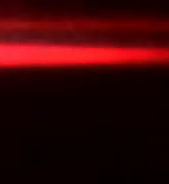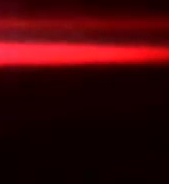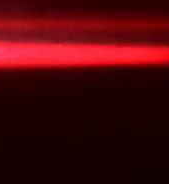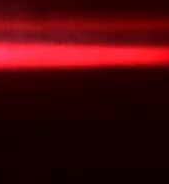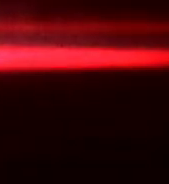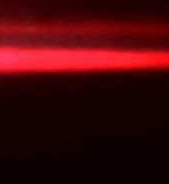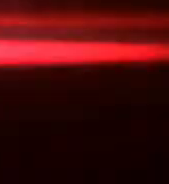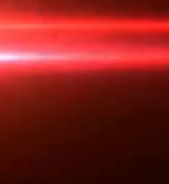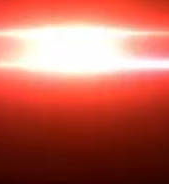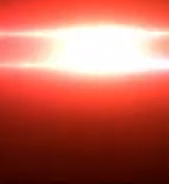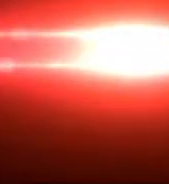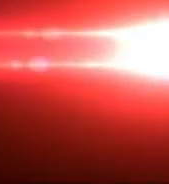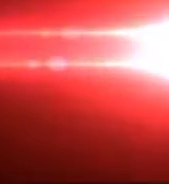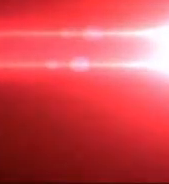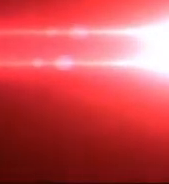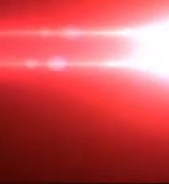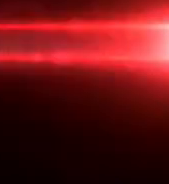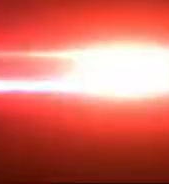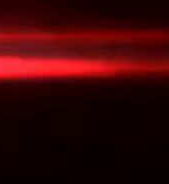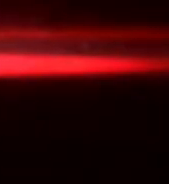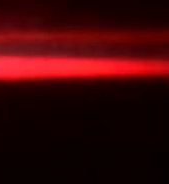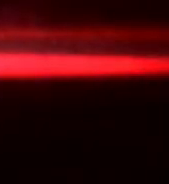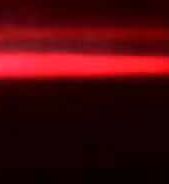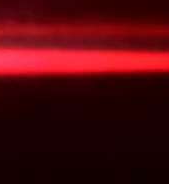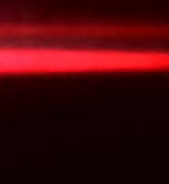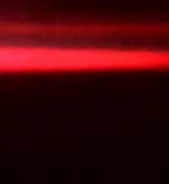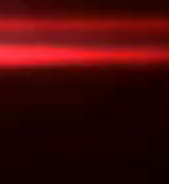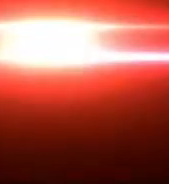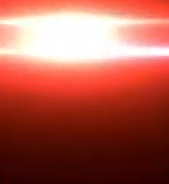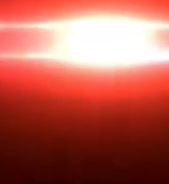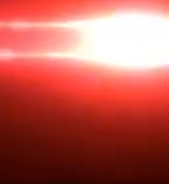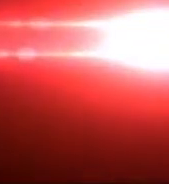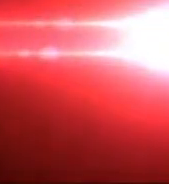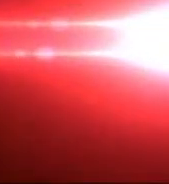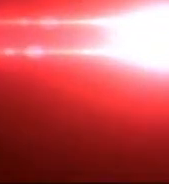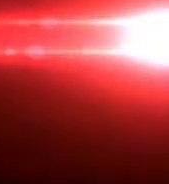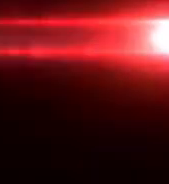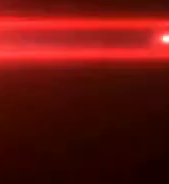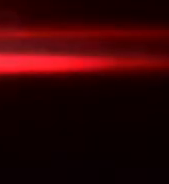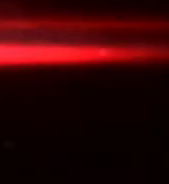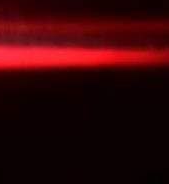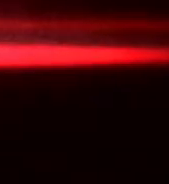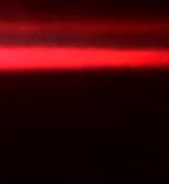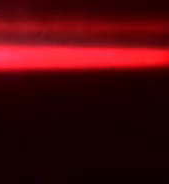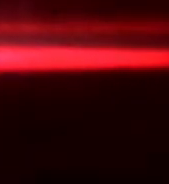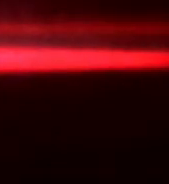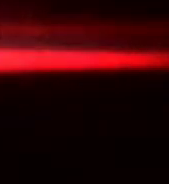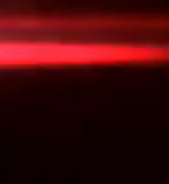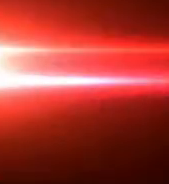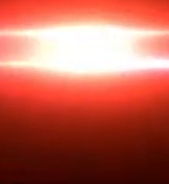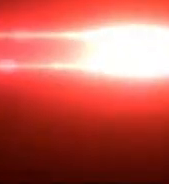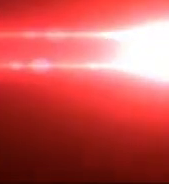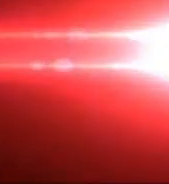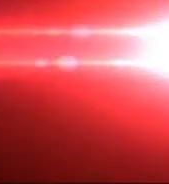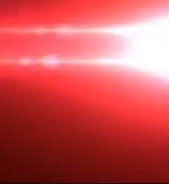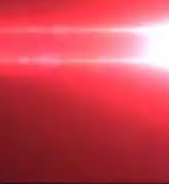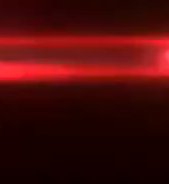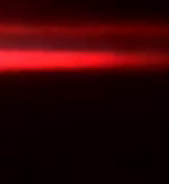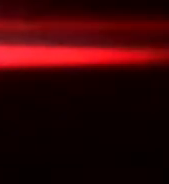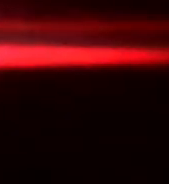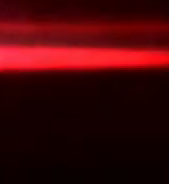Dez, 9, 8, 7, 6,